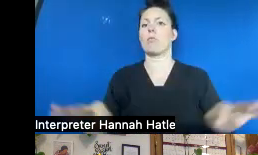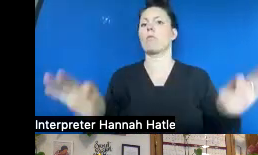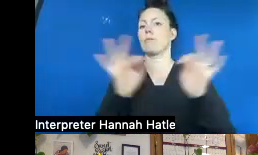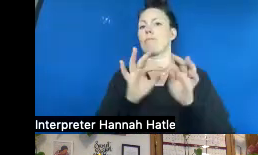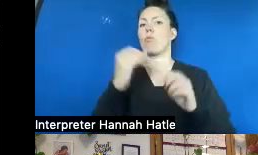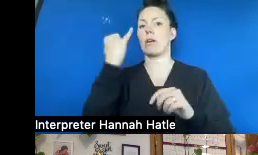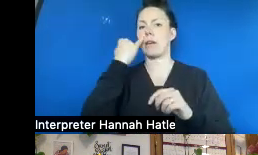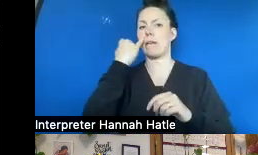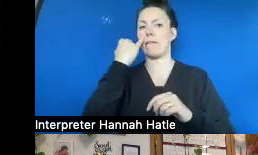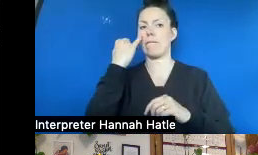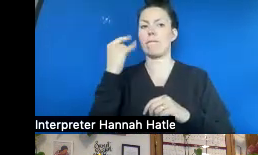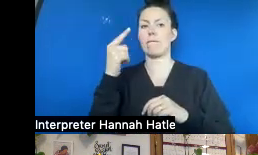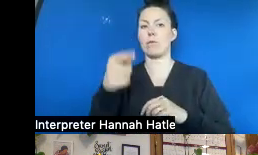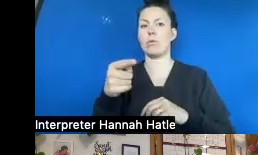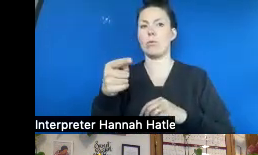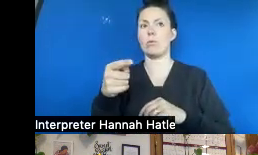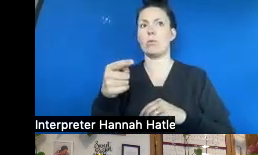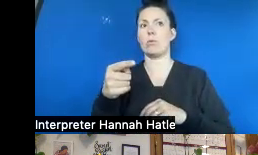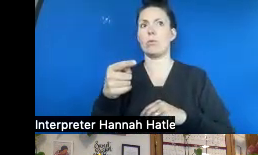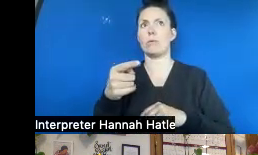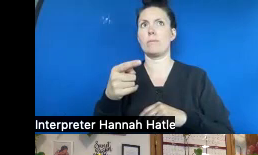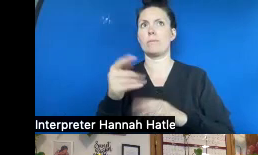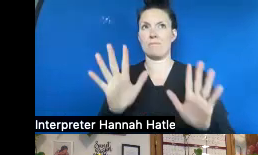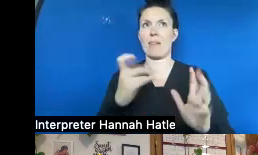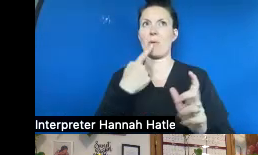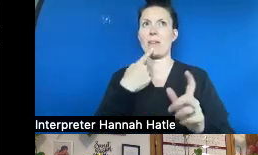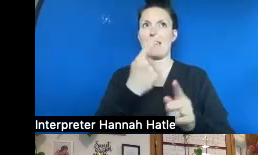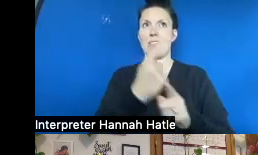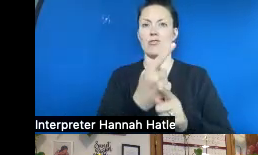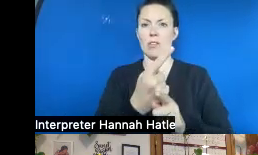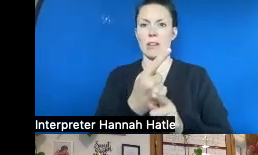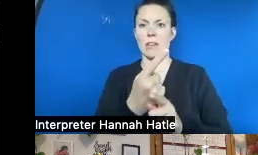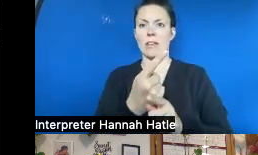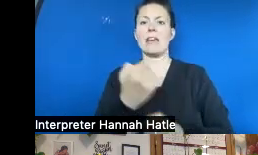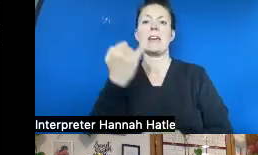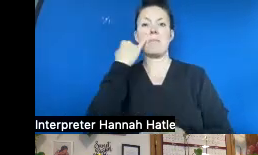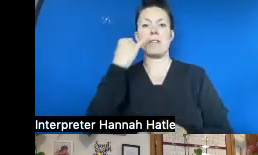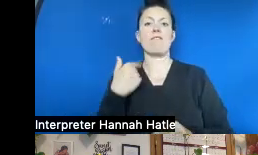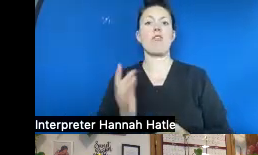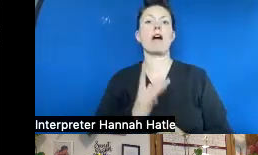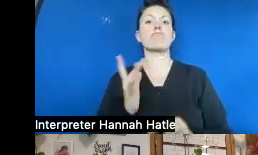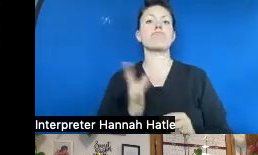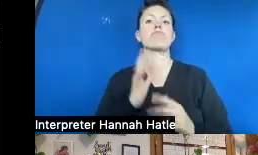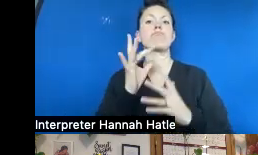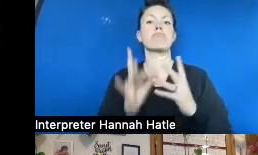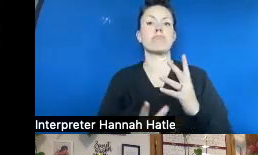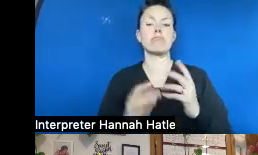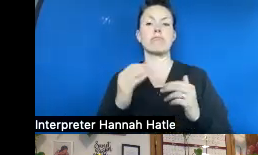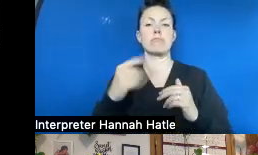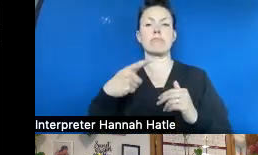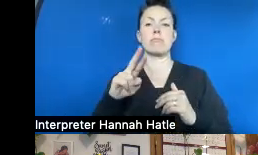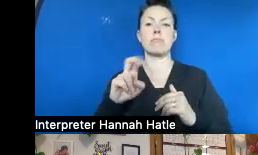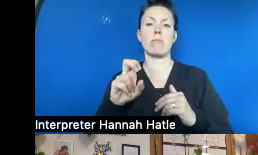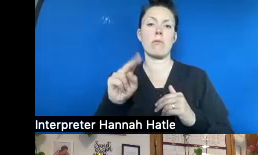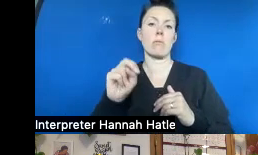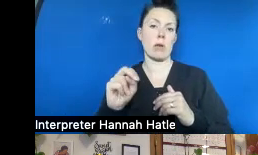if you, I want to say this correctly, but if you have the luxury, right, of just having your pronouns maybe be